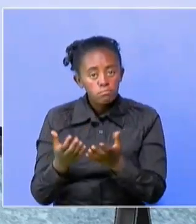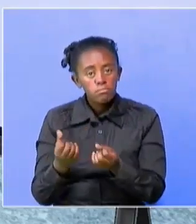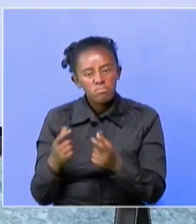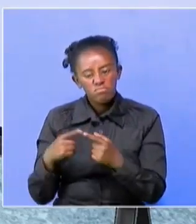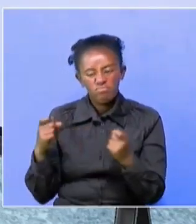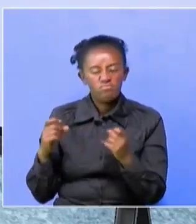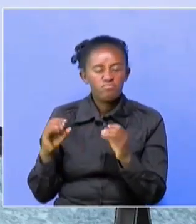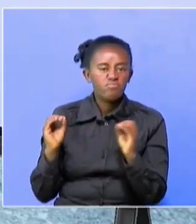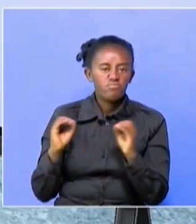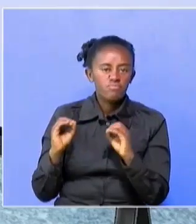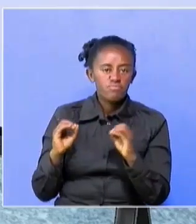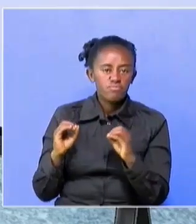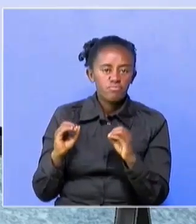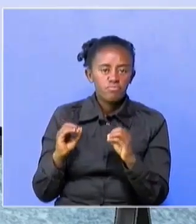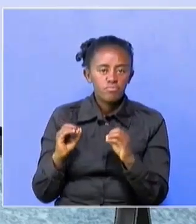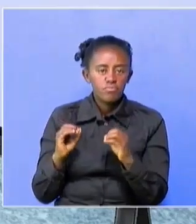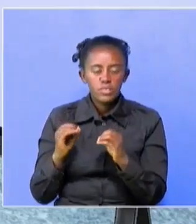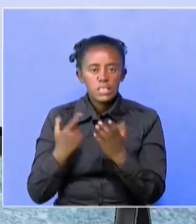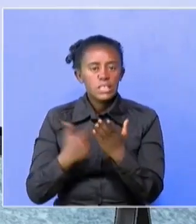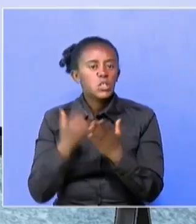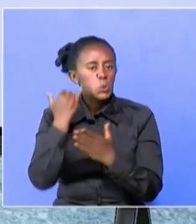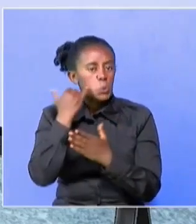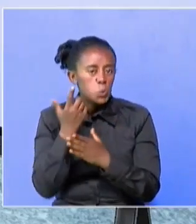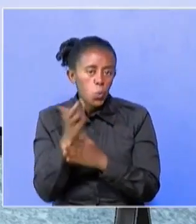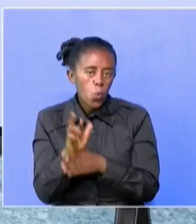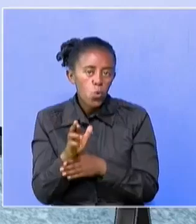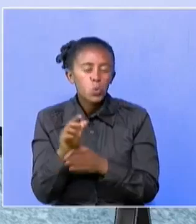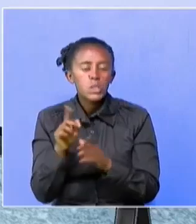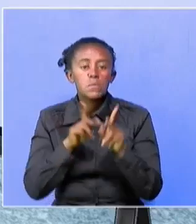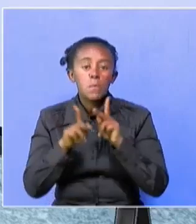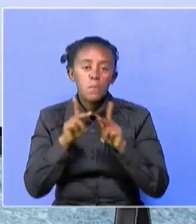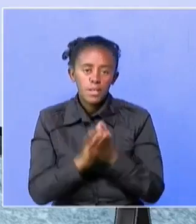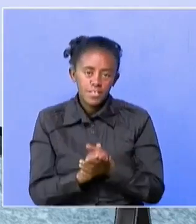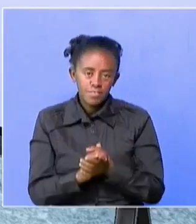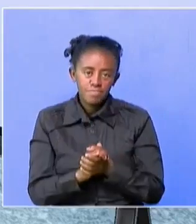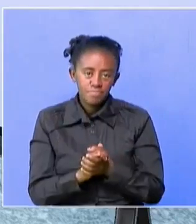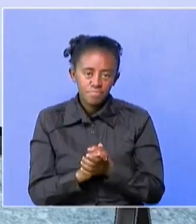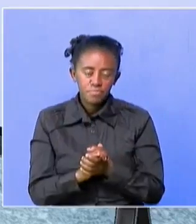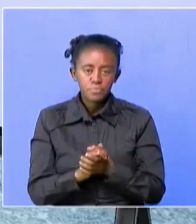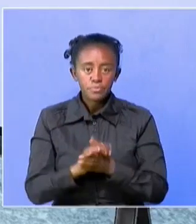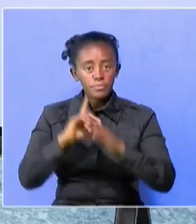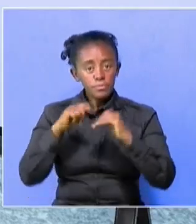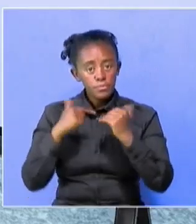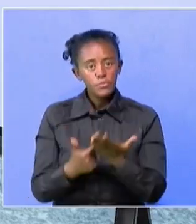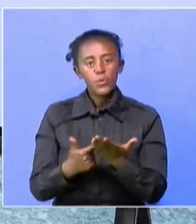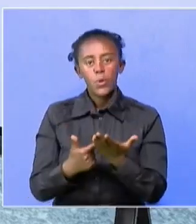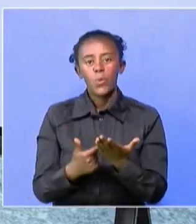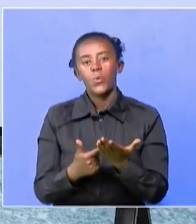against these issues or these people. So,